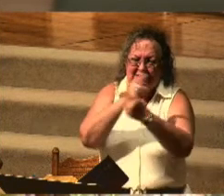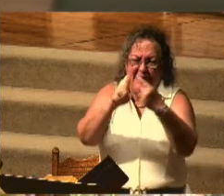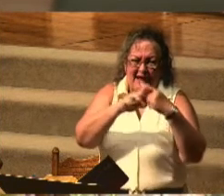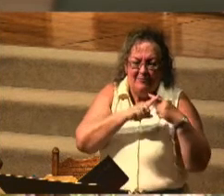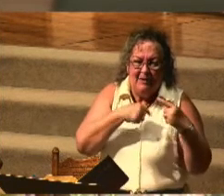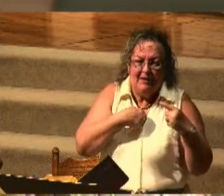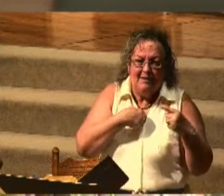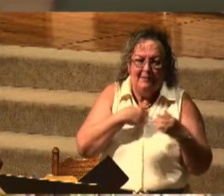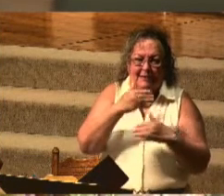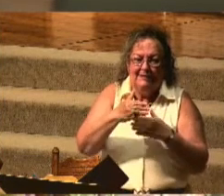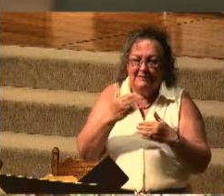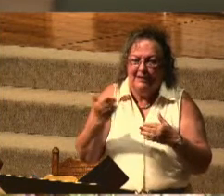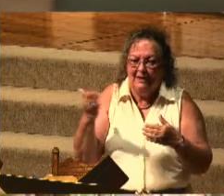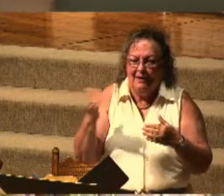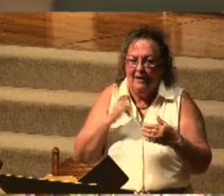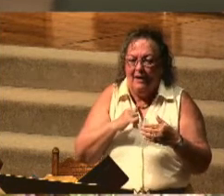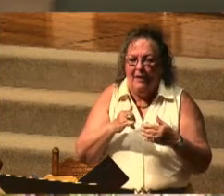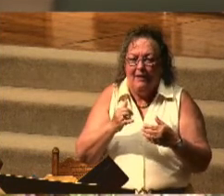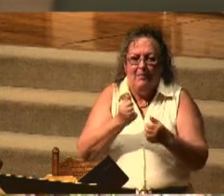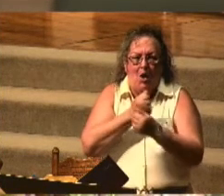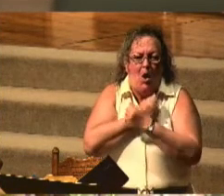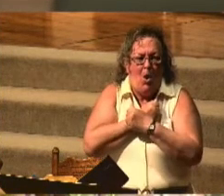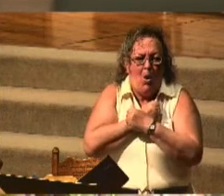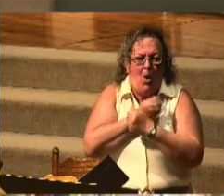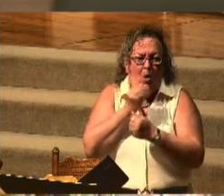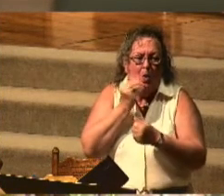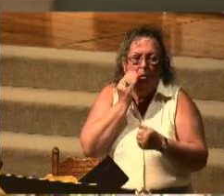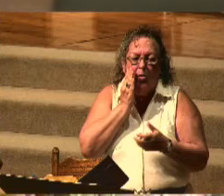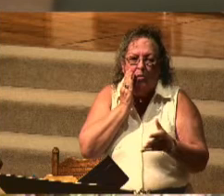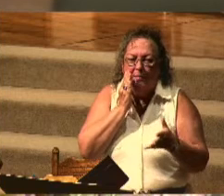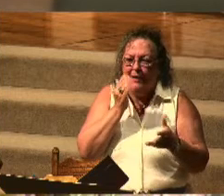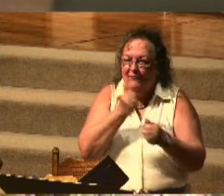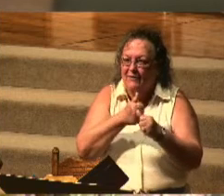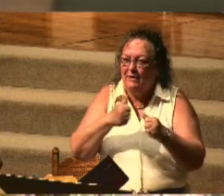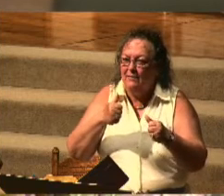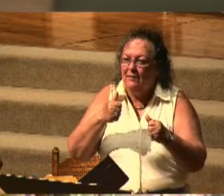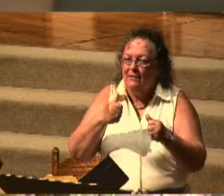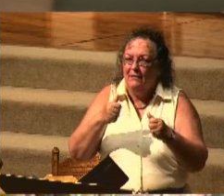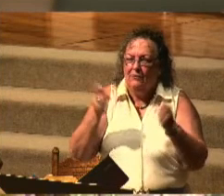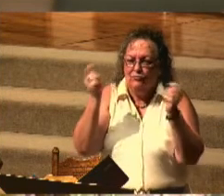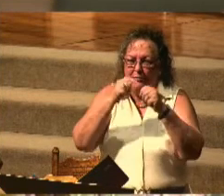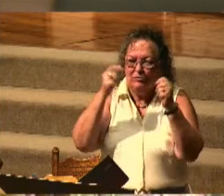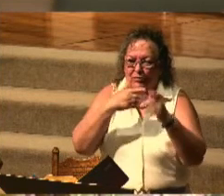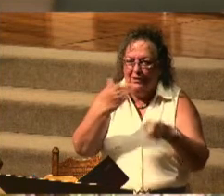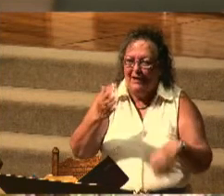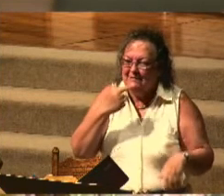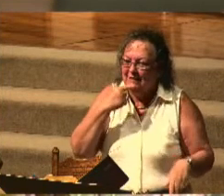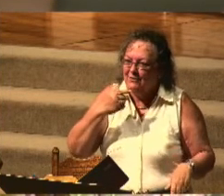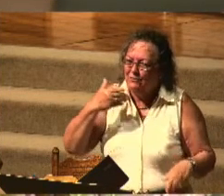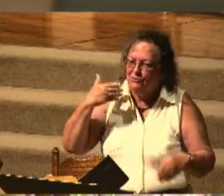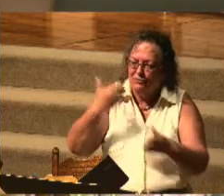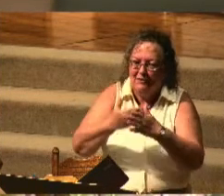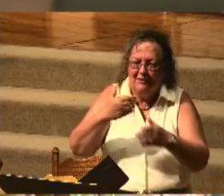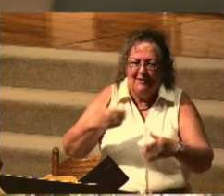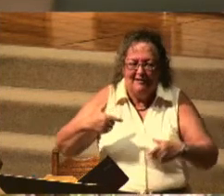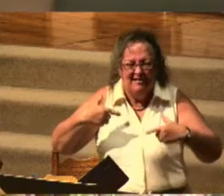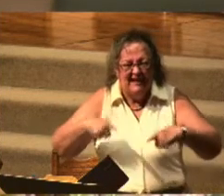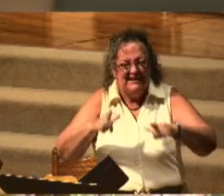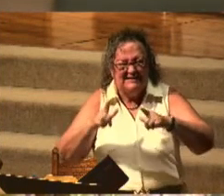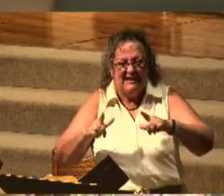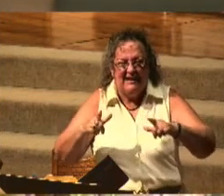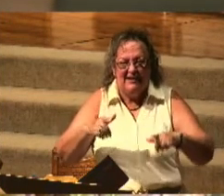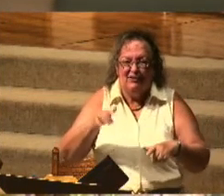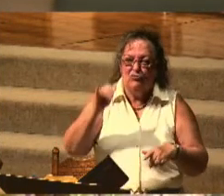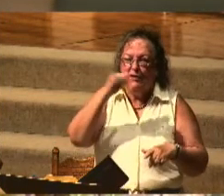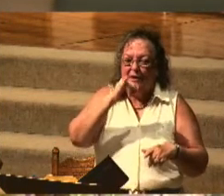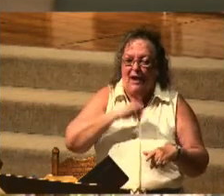know, I come home. Everything was good. The black cloud was gone. I said, "Man, let's get drunk." Because that's what